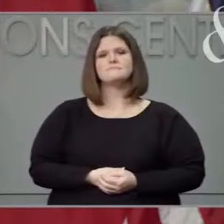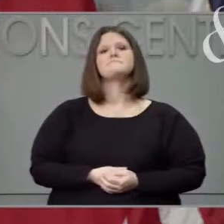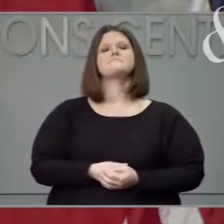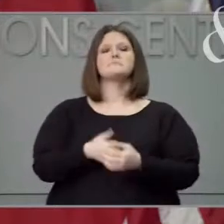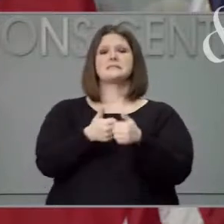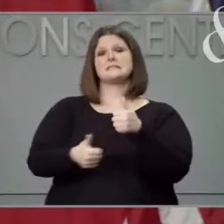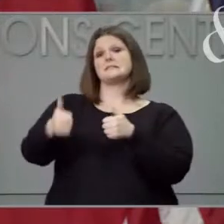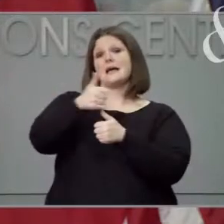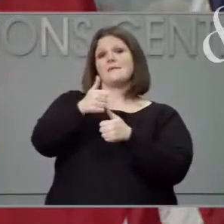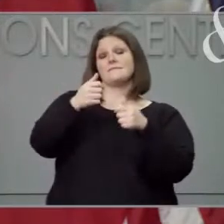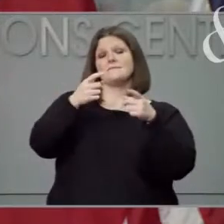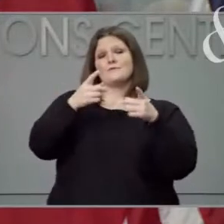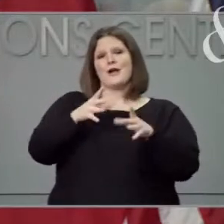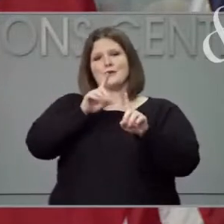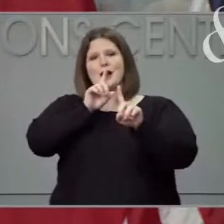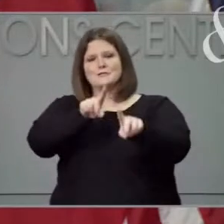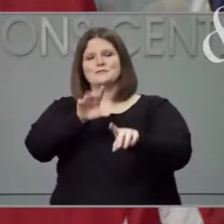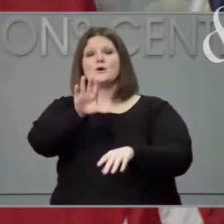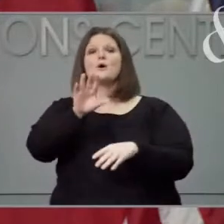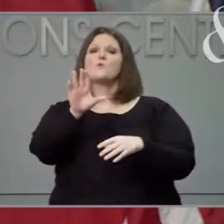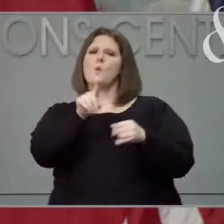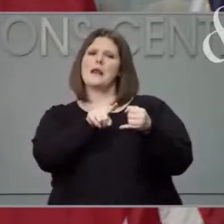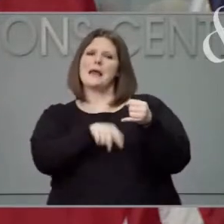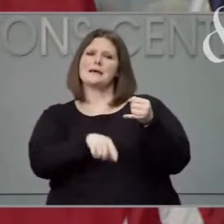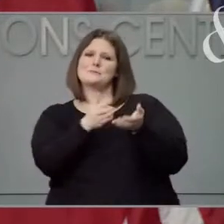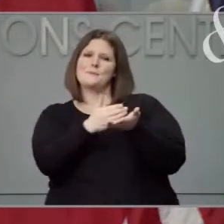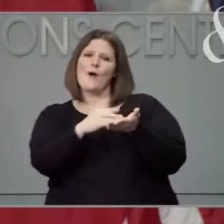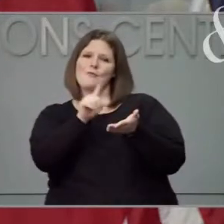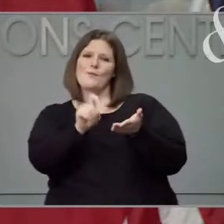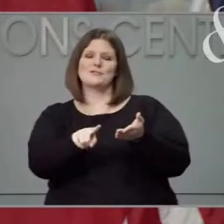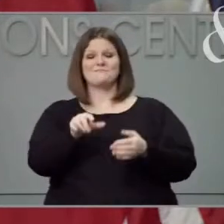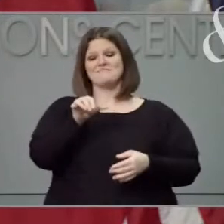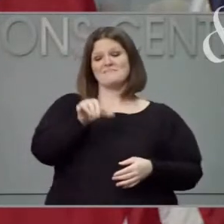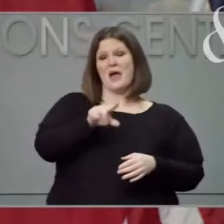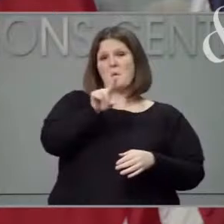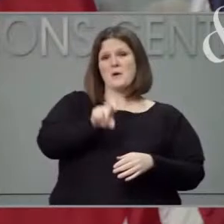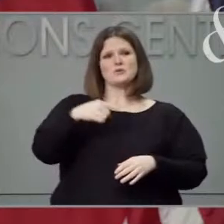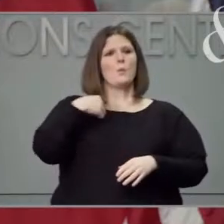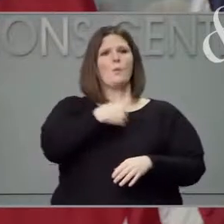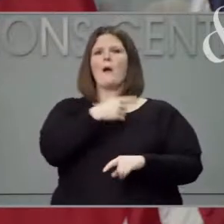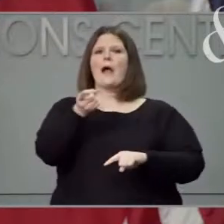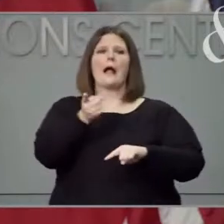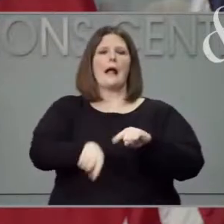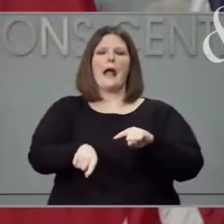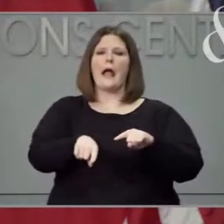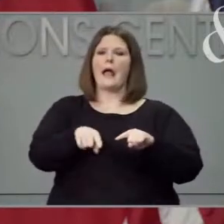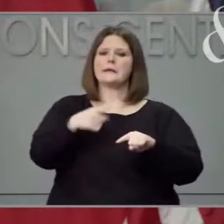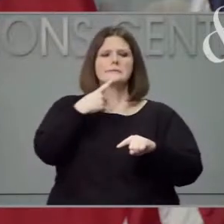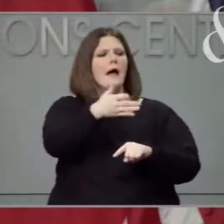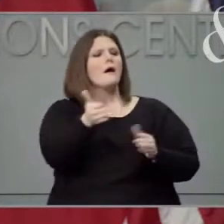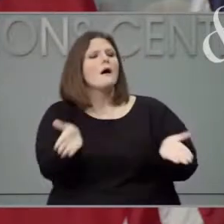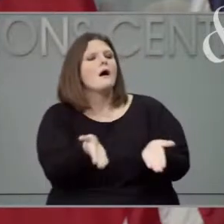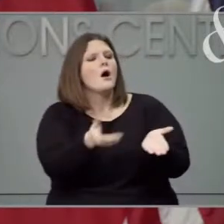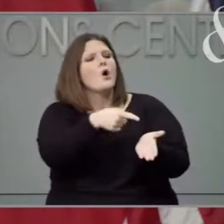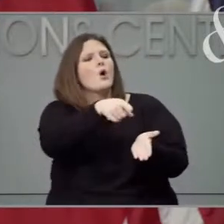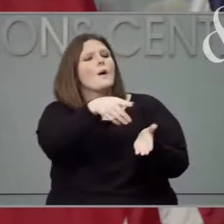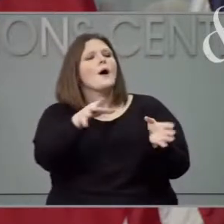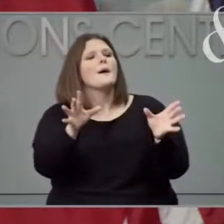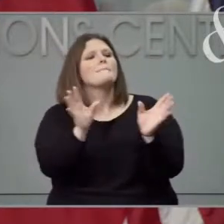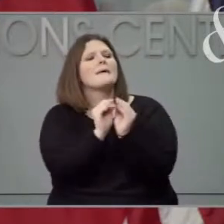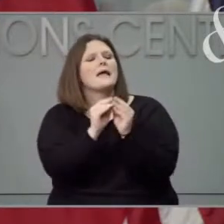So to the latter part of your question, Nick, it's not a situation where we can encourage them to have emergency meetings or special